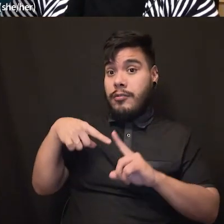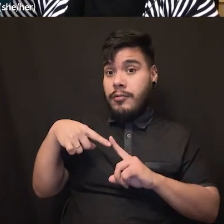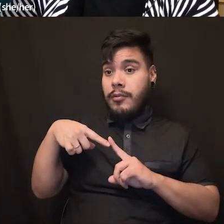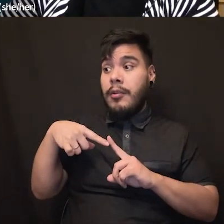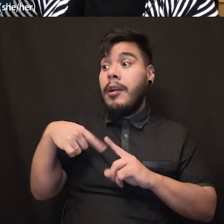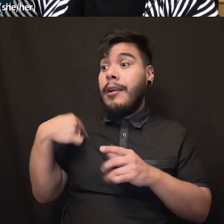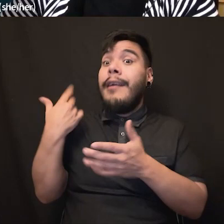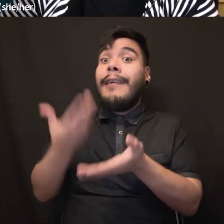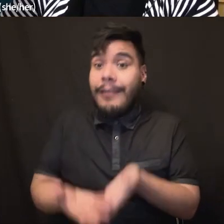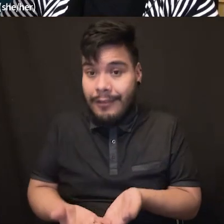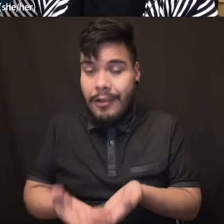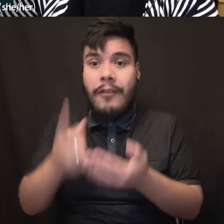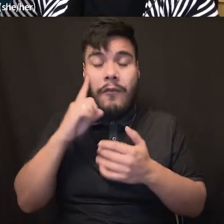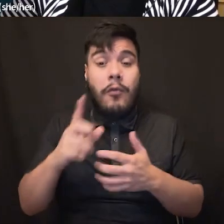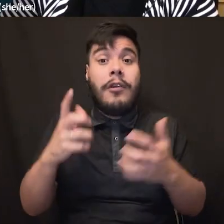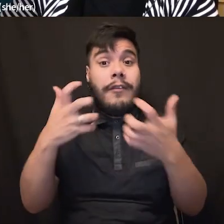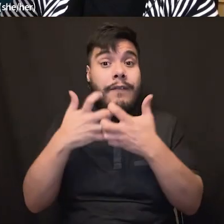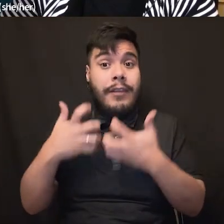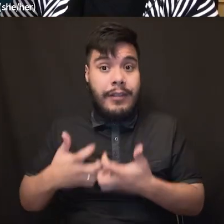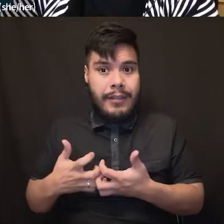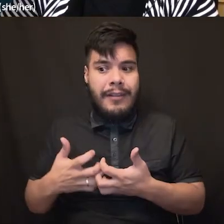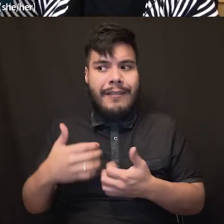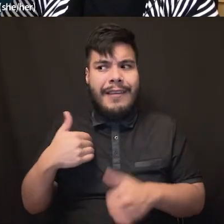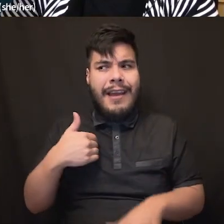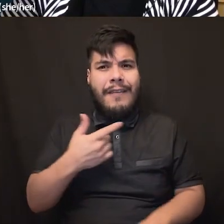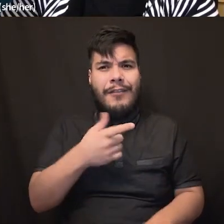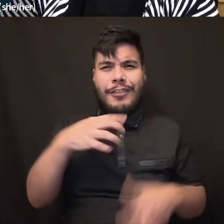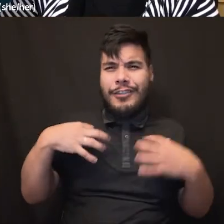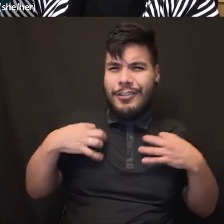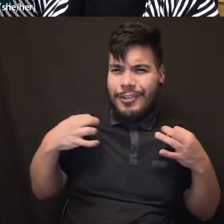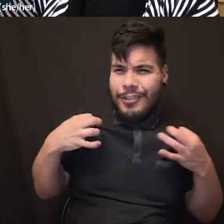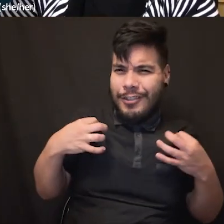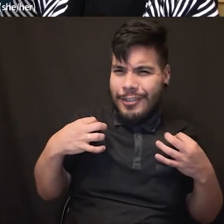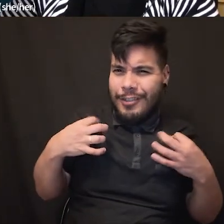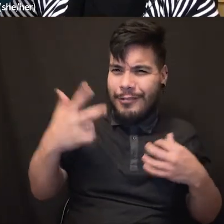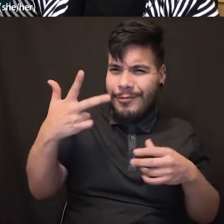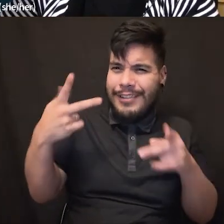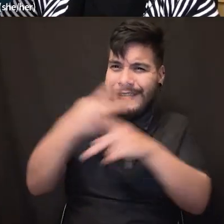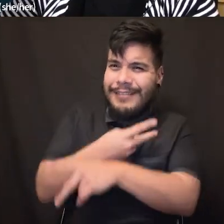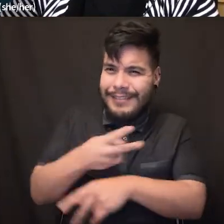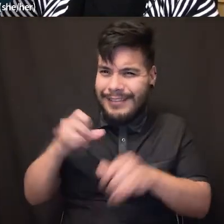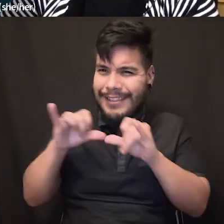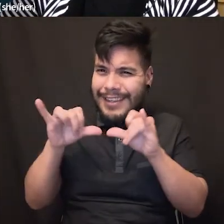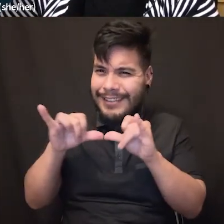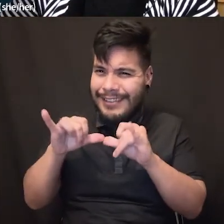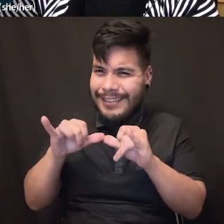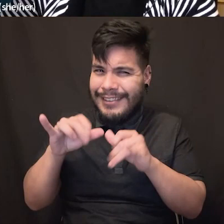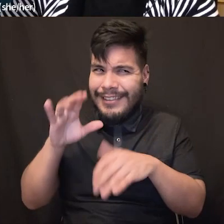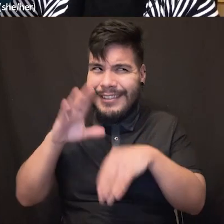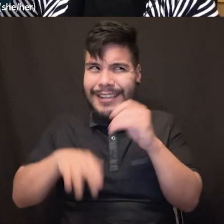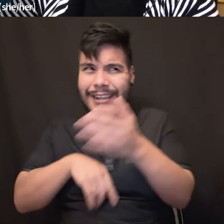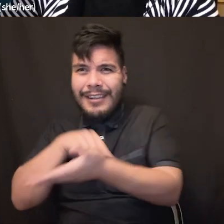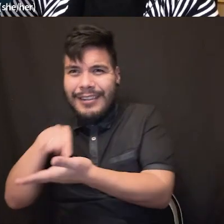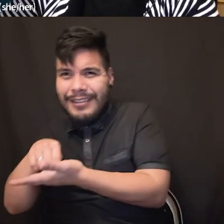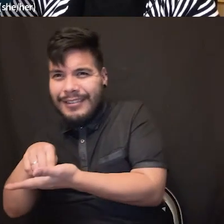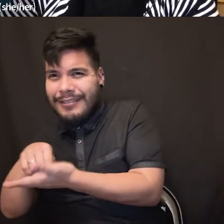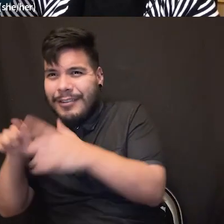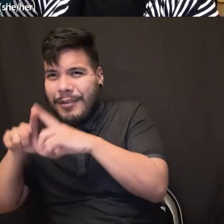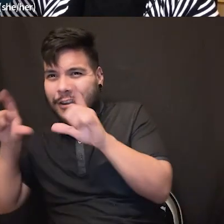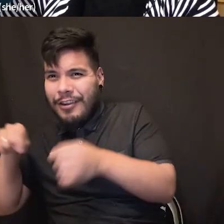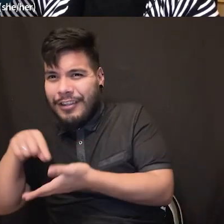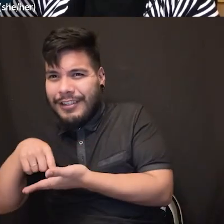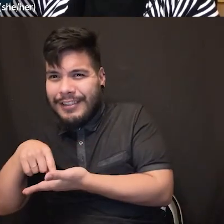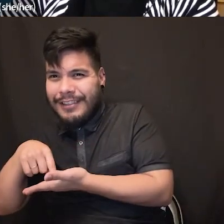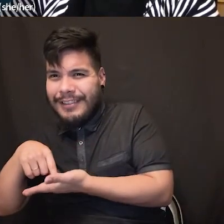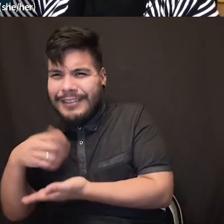I get there for the fitting and they have a shirt that's like three sizes larger than I am than is listed on the size card. And it's like, and it's like,